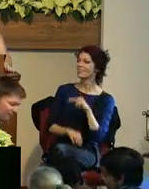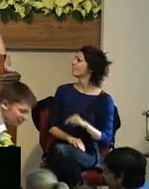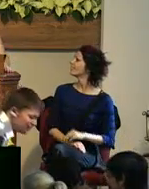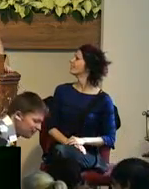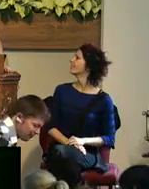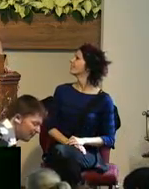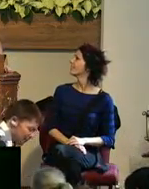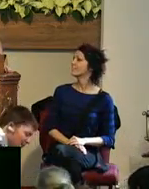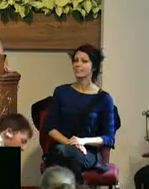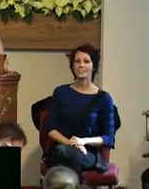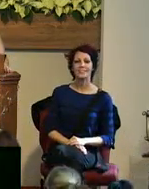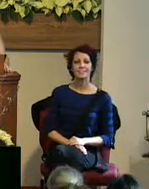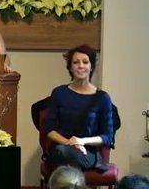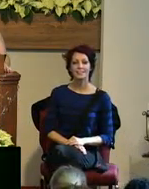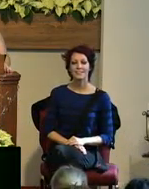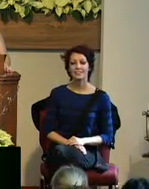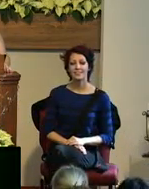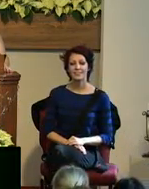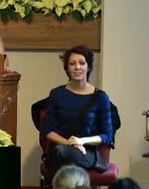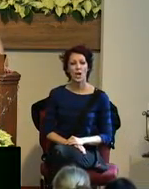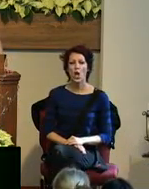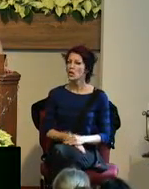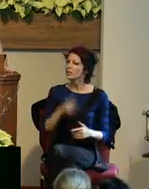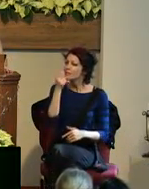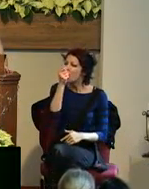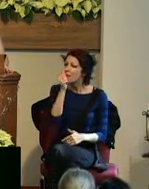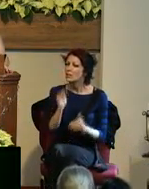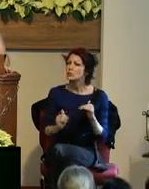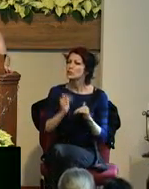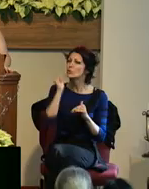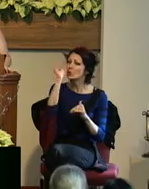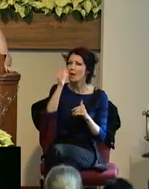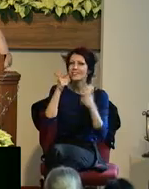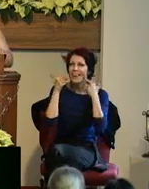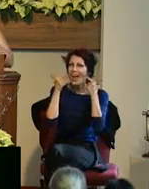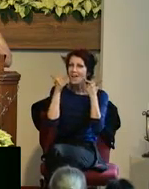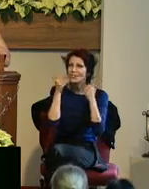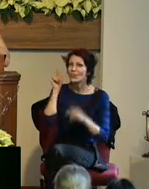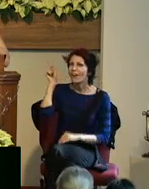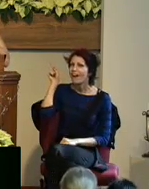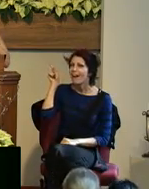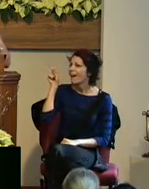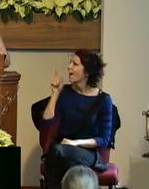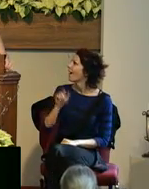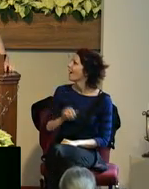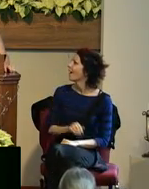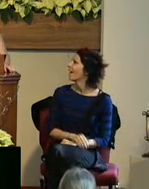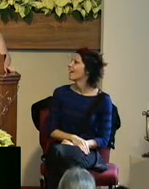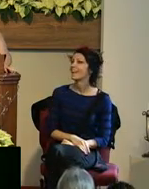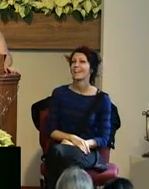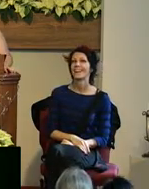been just slightly too much laughter behind